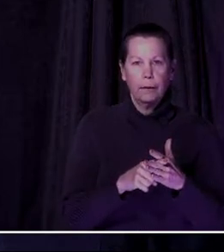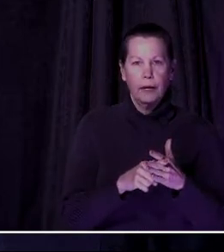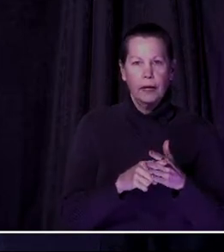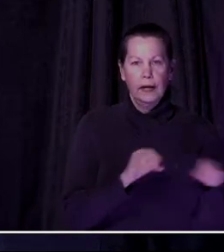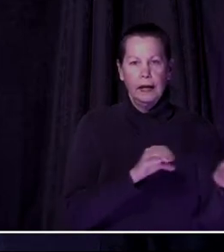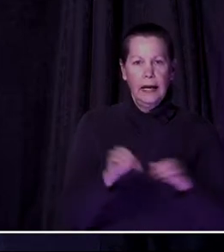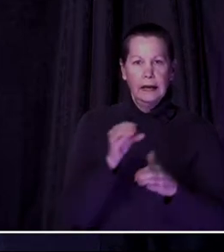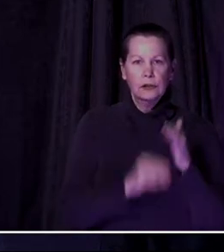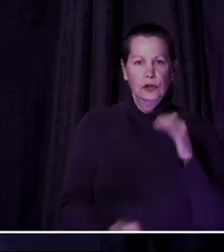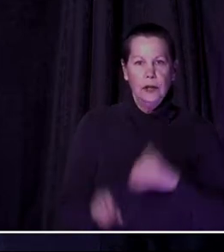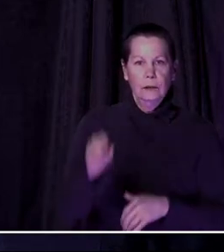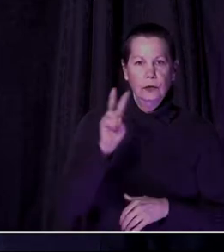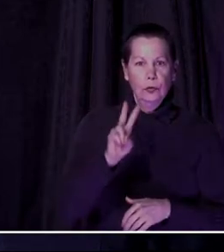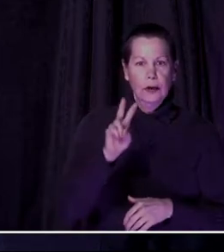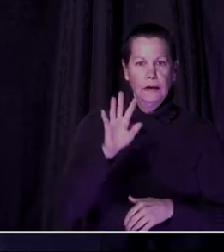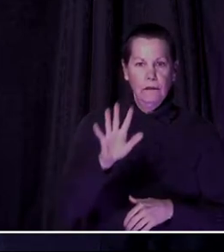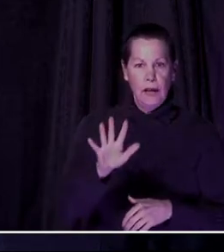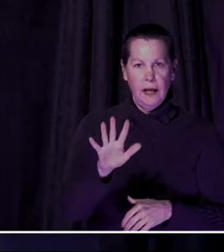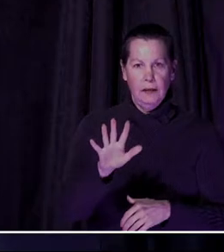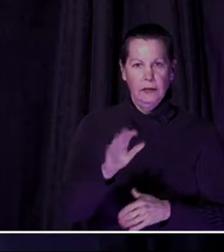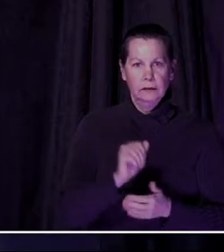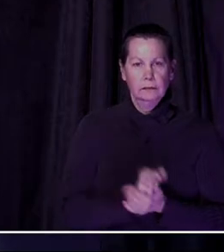Acts 25 here.